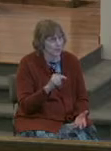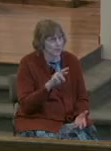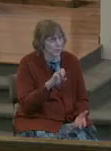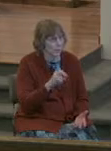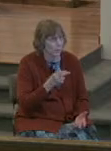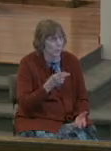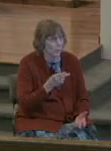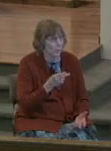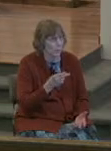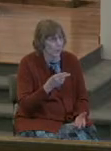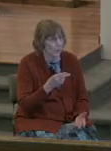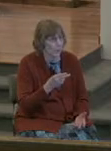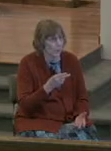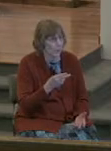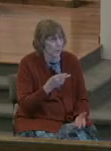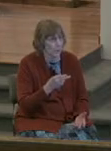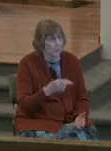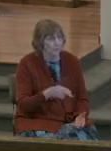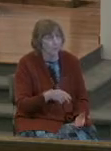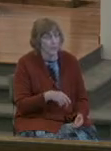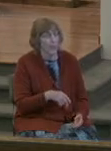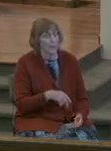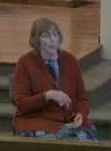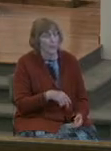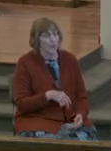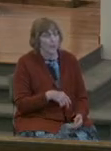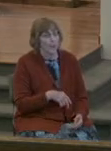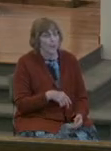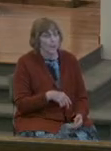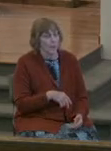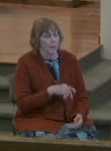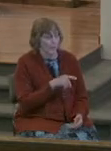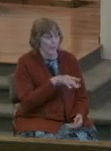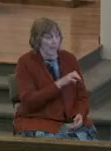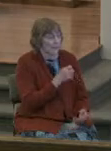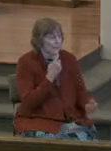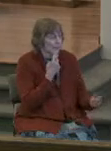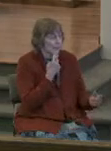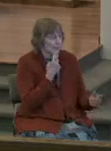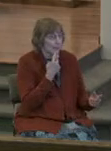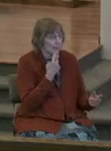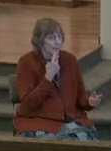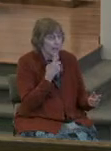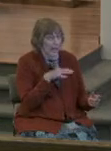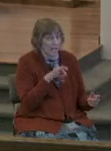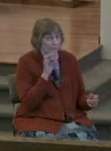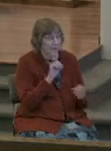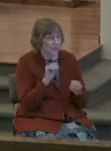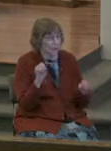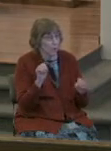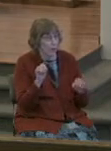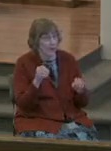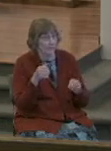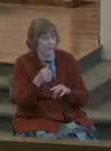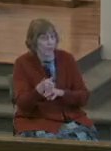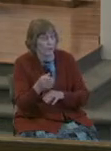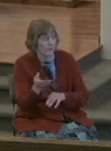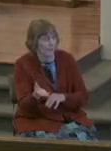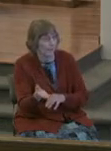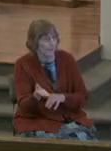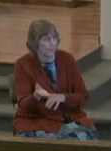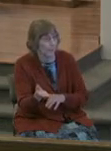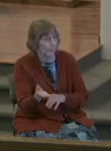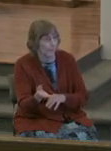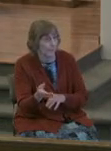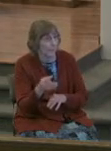And when he had said this, he went out again unto the Jews and saith unto them, I find in him no fault at all. You guys remember